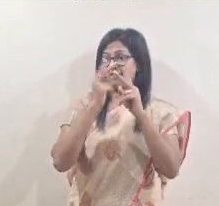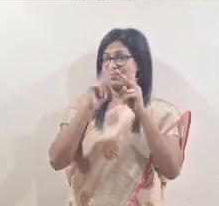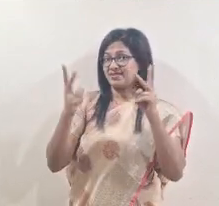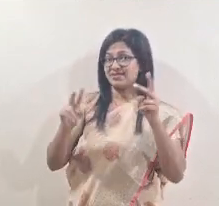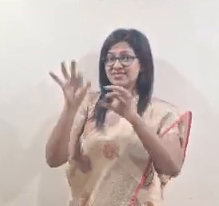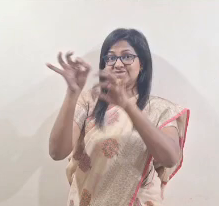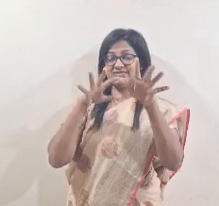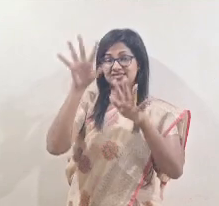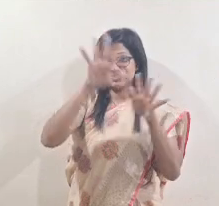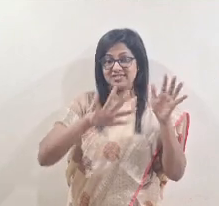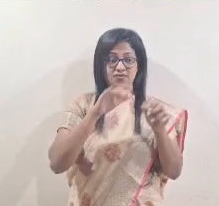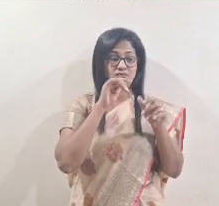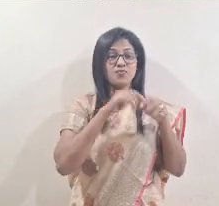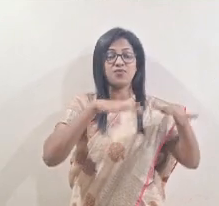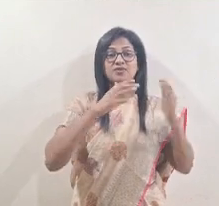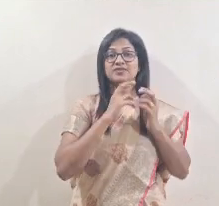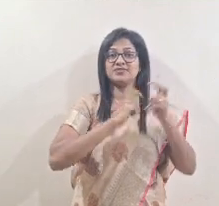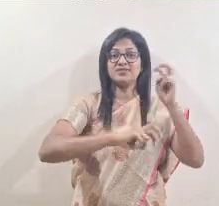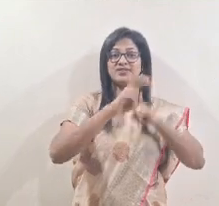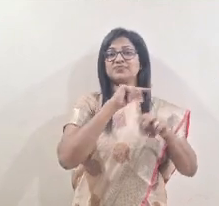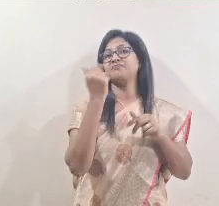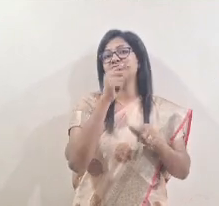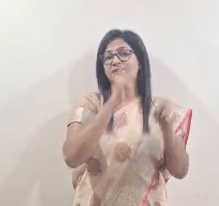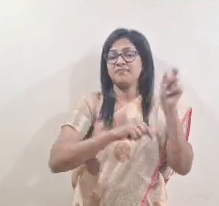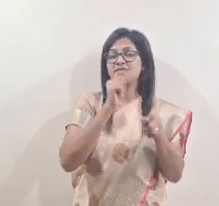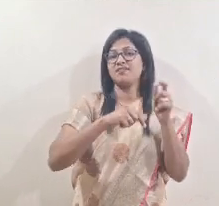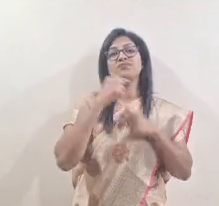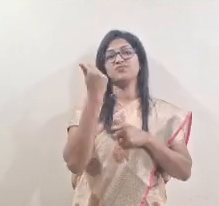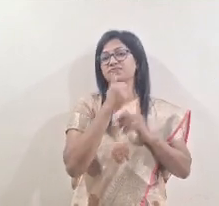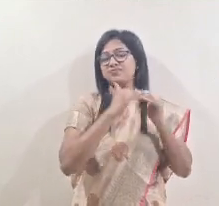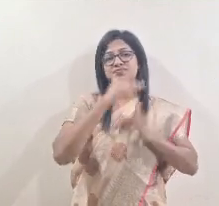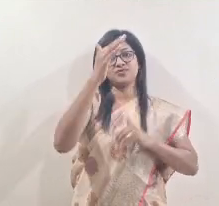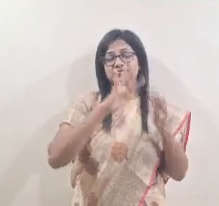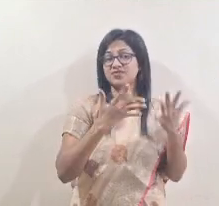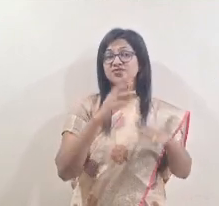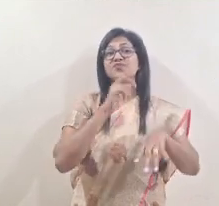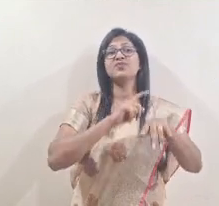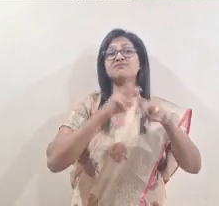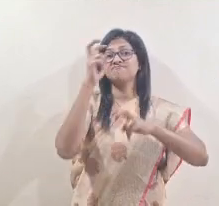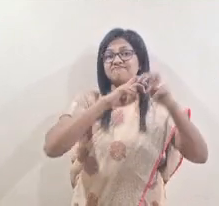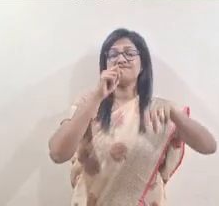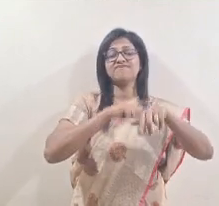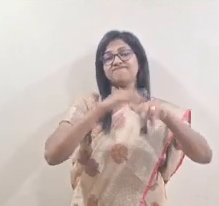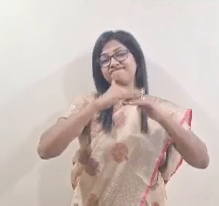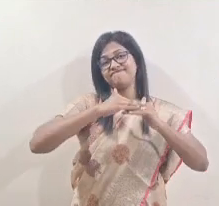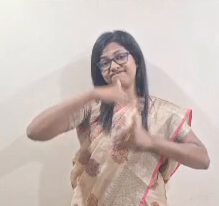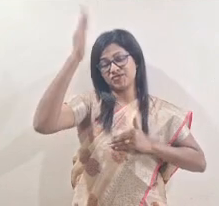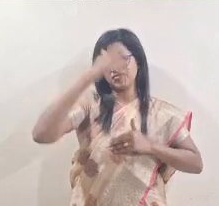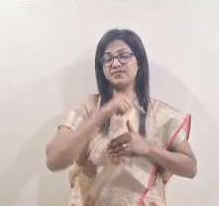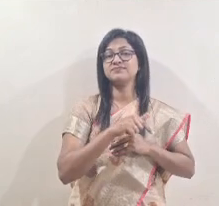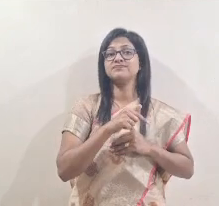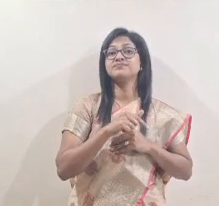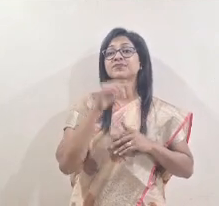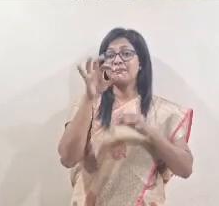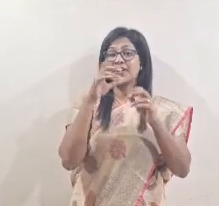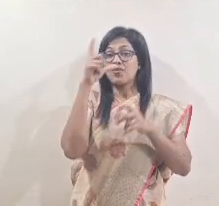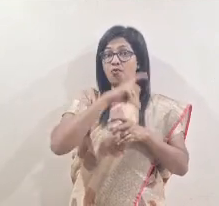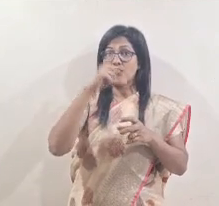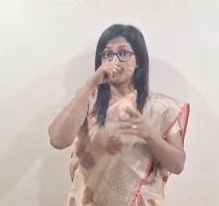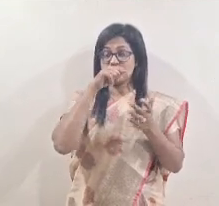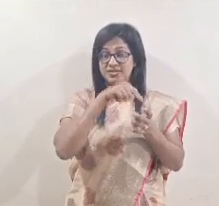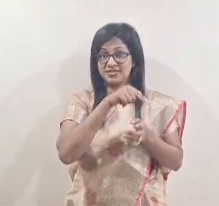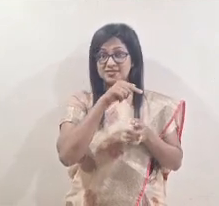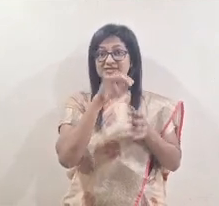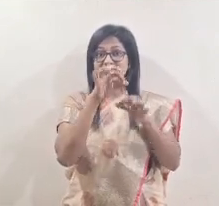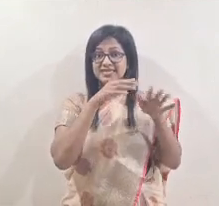cities, it is seen that water transport, people are not really using it much because the travel time is high. But in the city of Kochi,